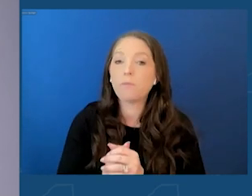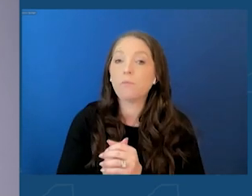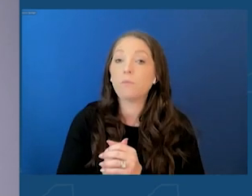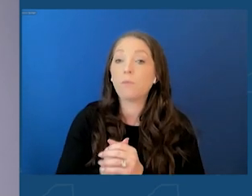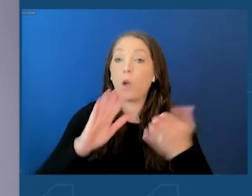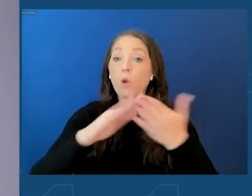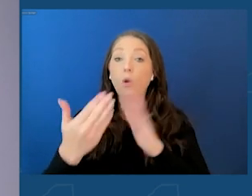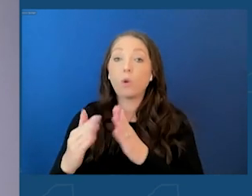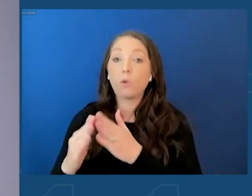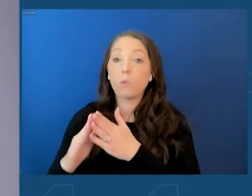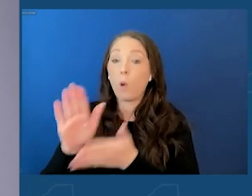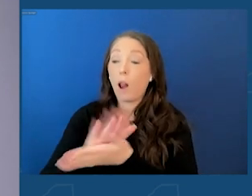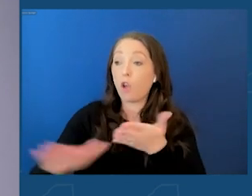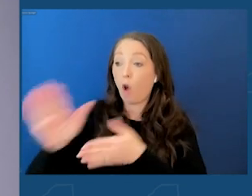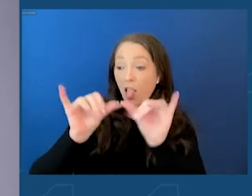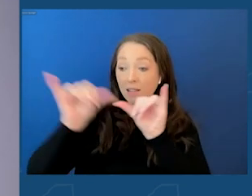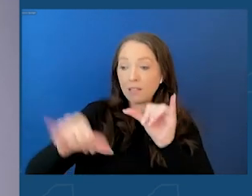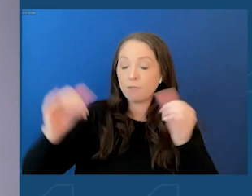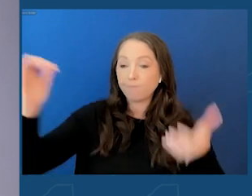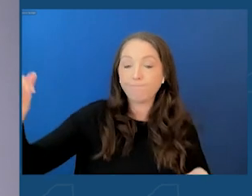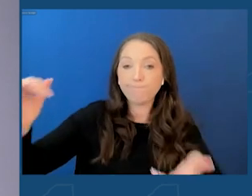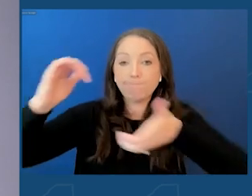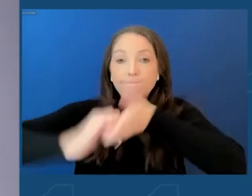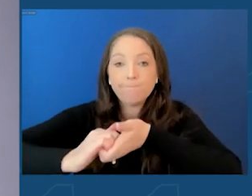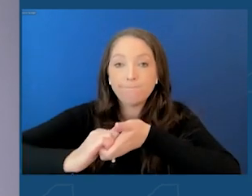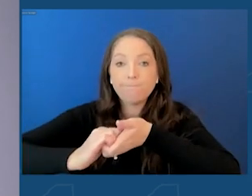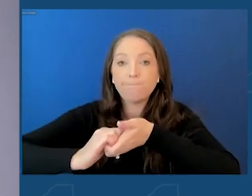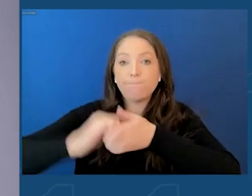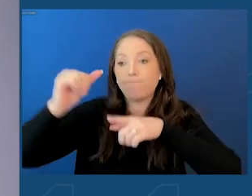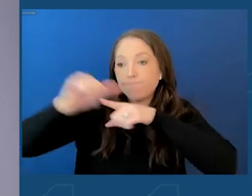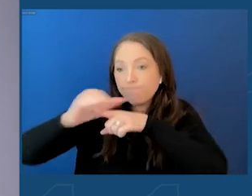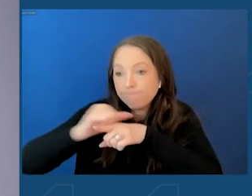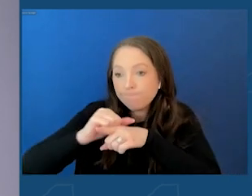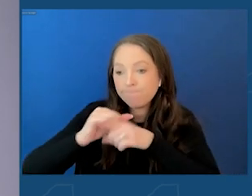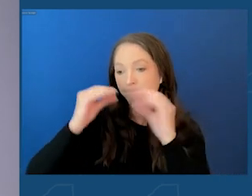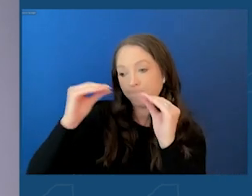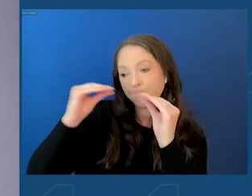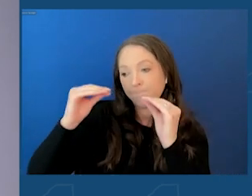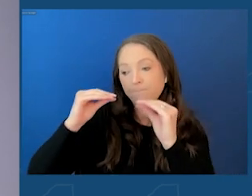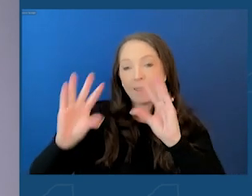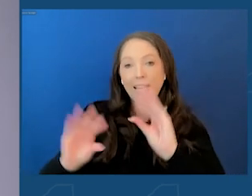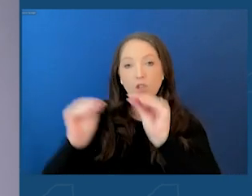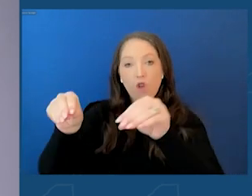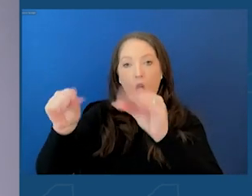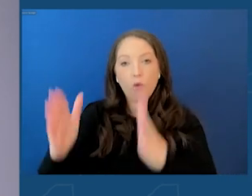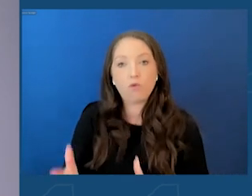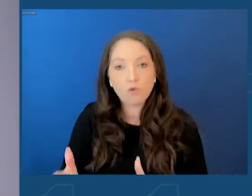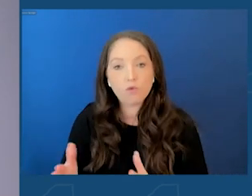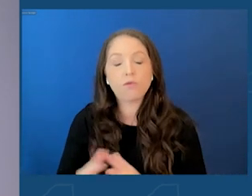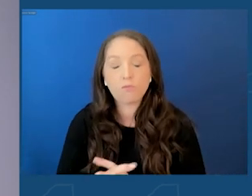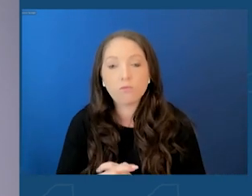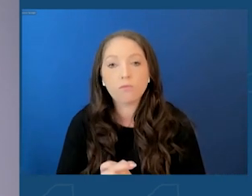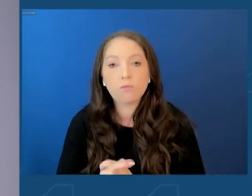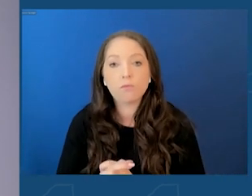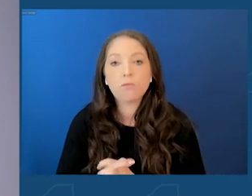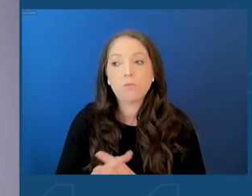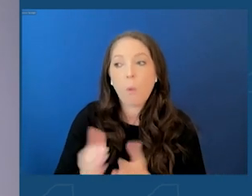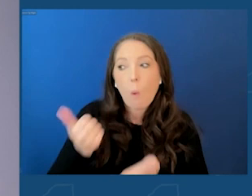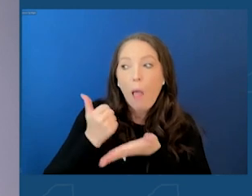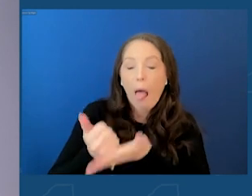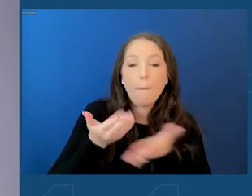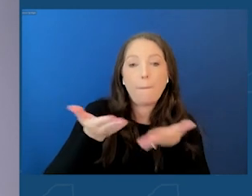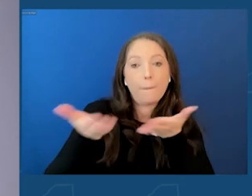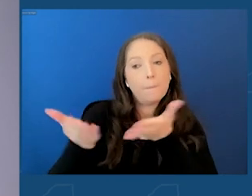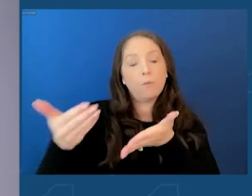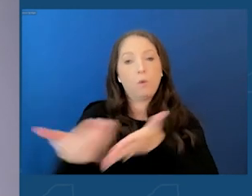college system to train up hundreds of heat pump installers and assemblers to serve those new customers across the